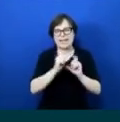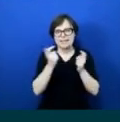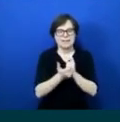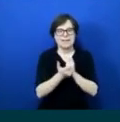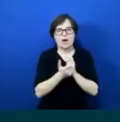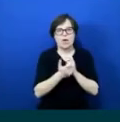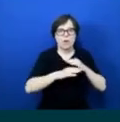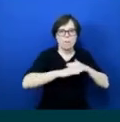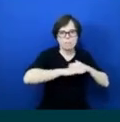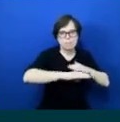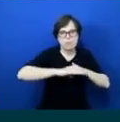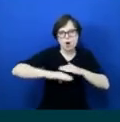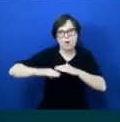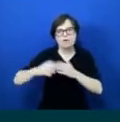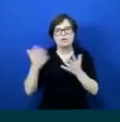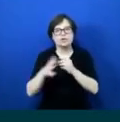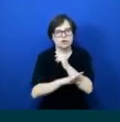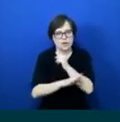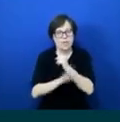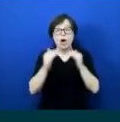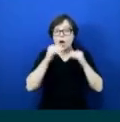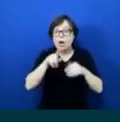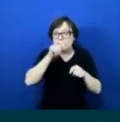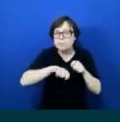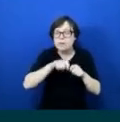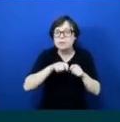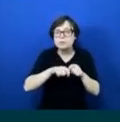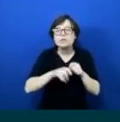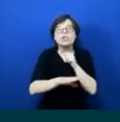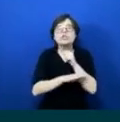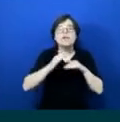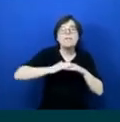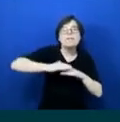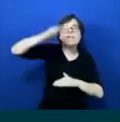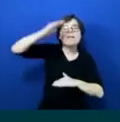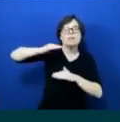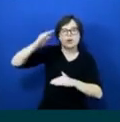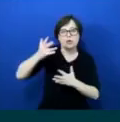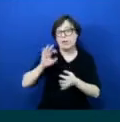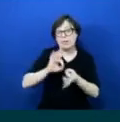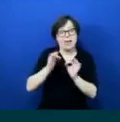assess the height of the different trees, for example, here up to 33.5 meters.